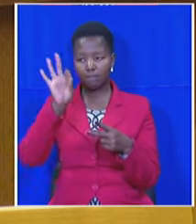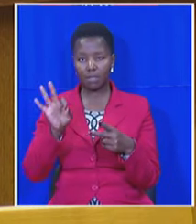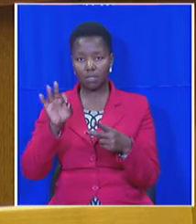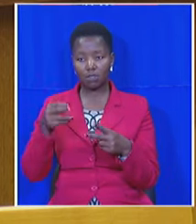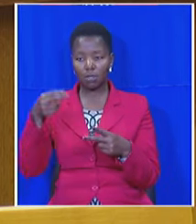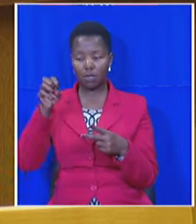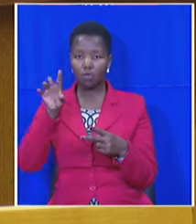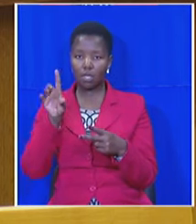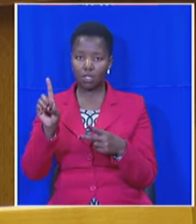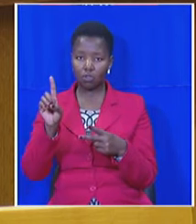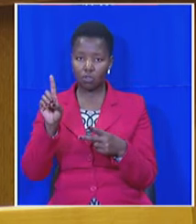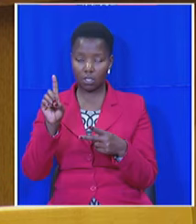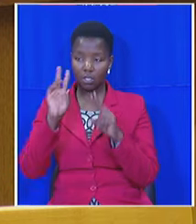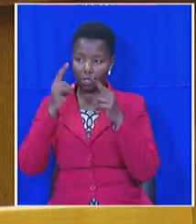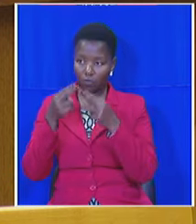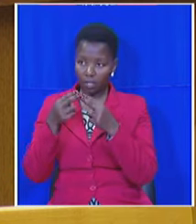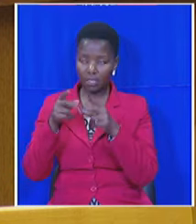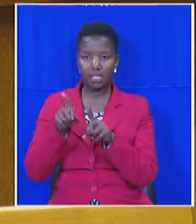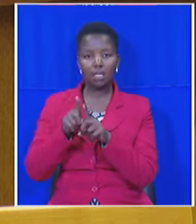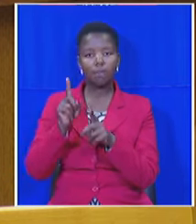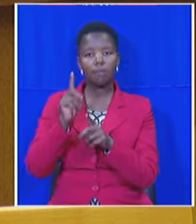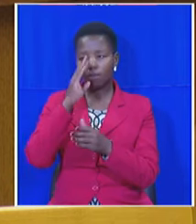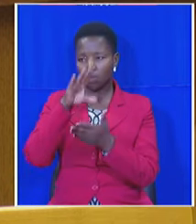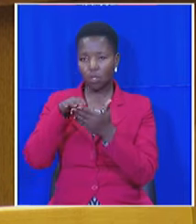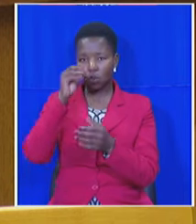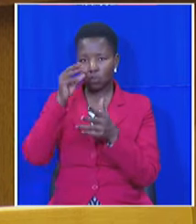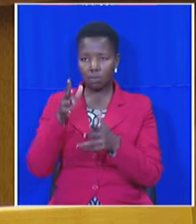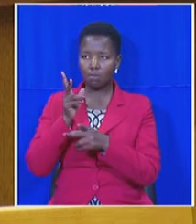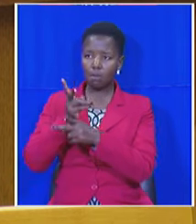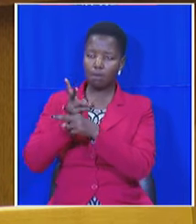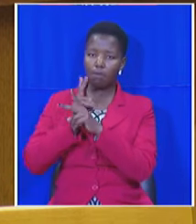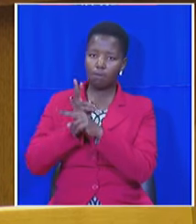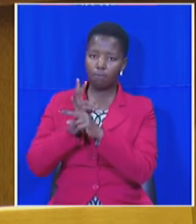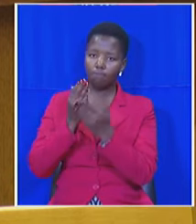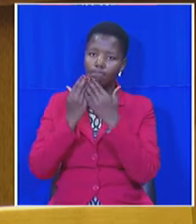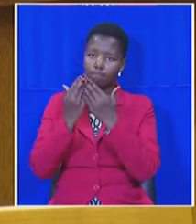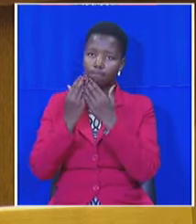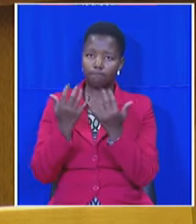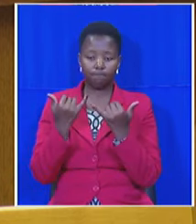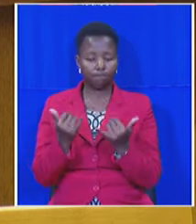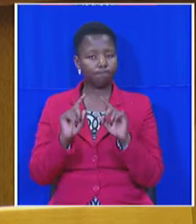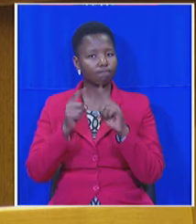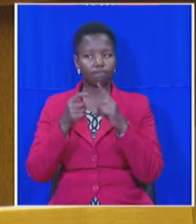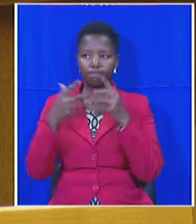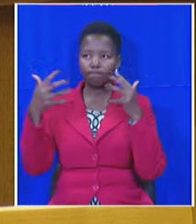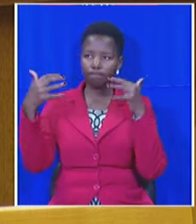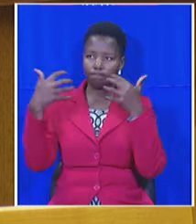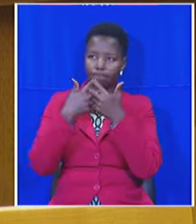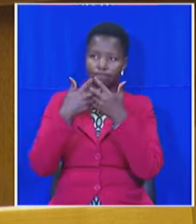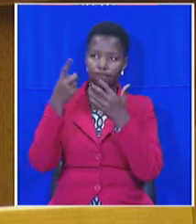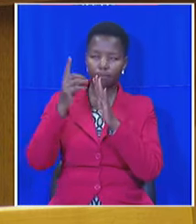education institutions and student loans. We are nowhere near the proportion required by a developing country, let